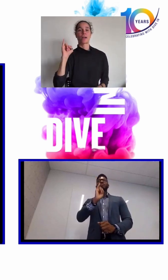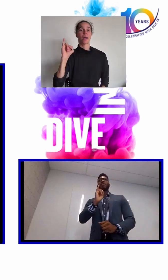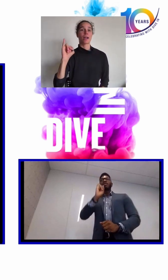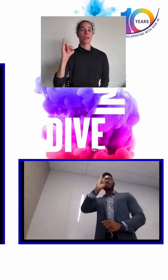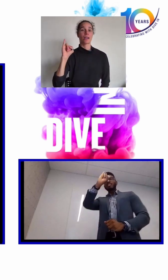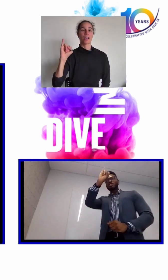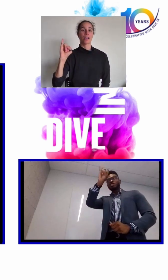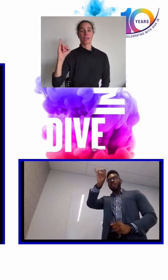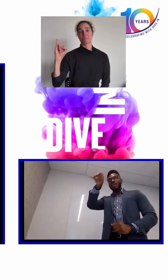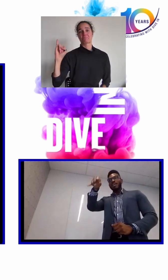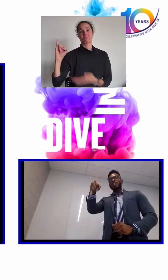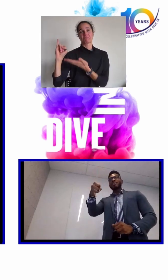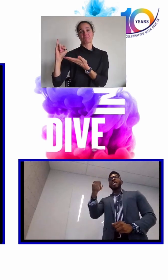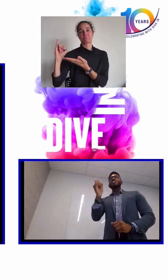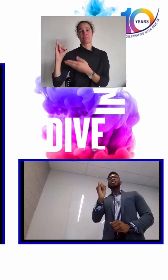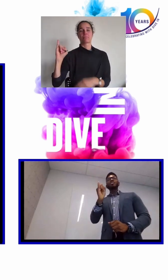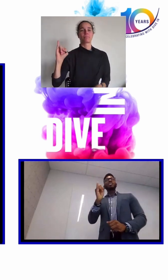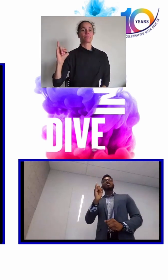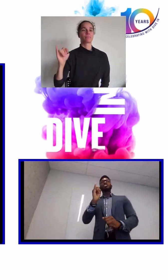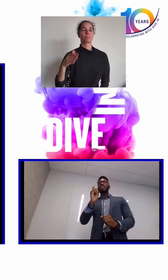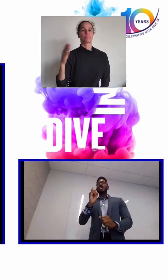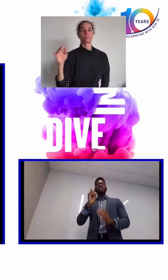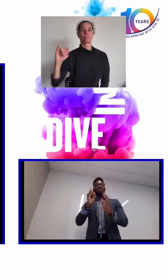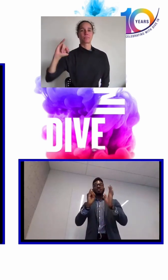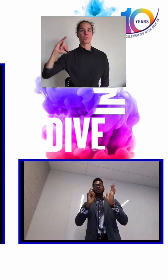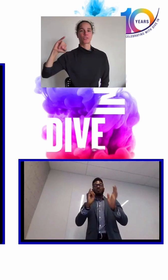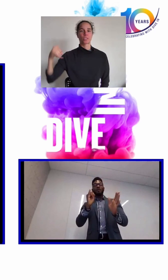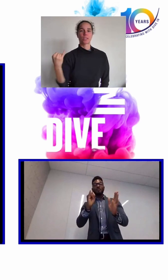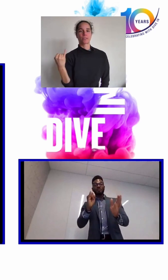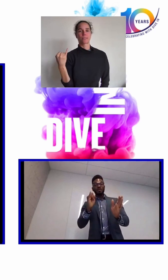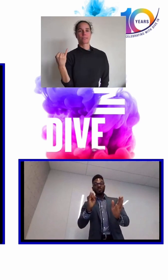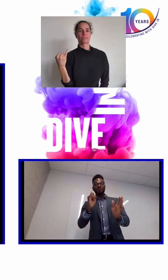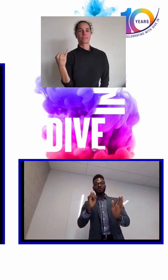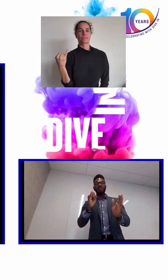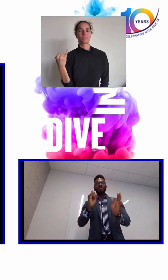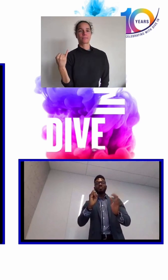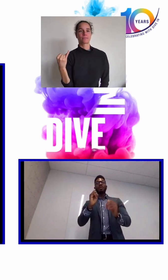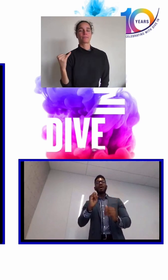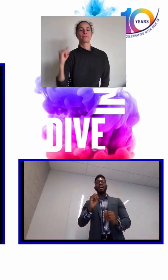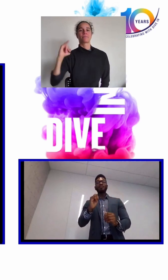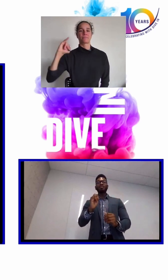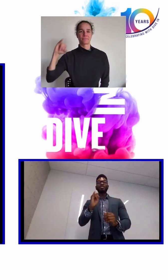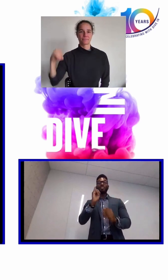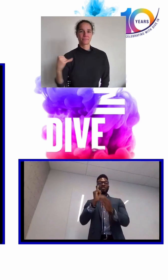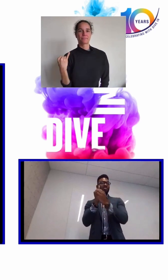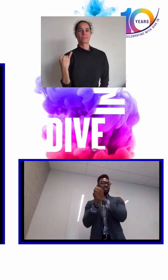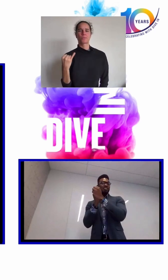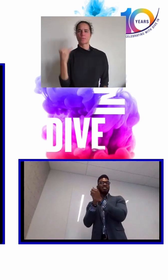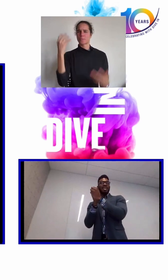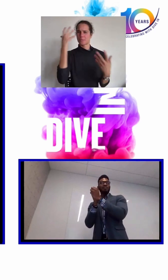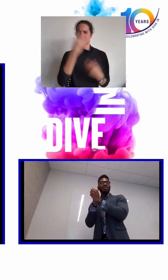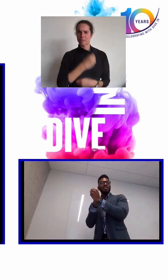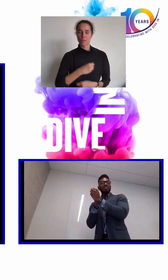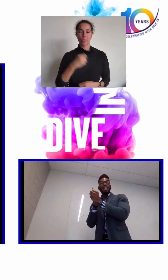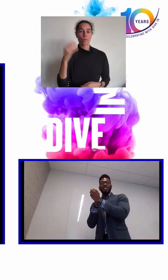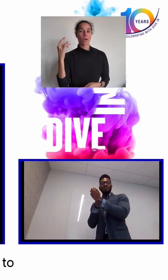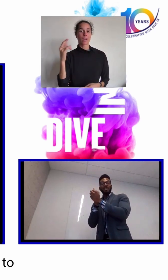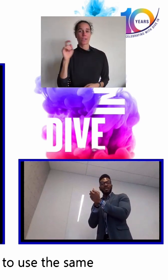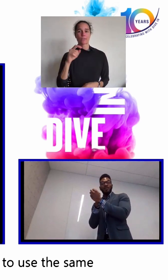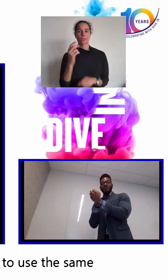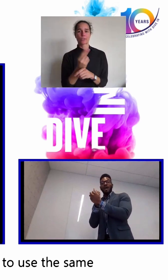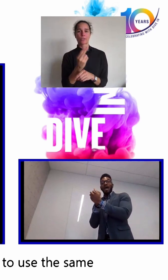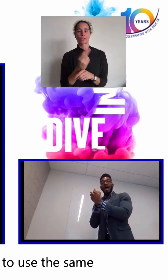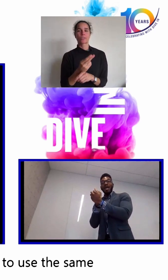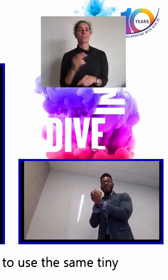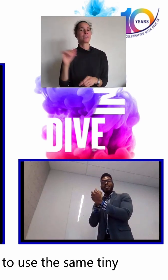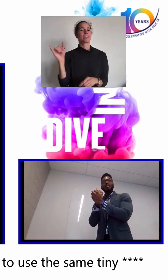I. Then J. So J, it's very beautiful because you have to use the same tiny